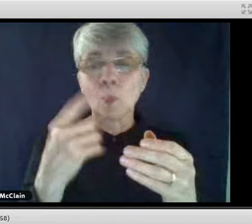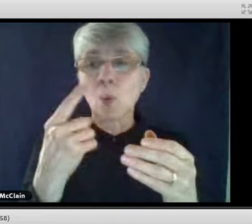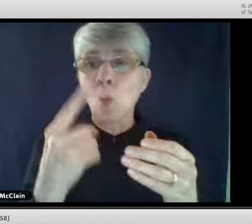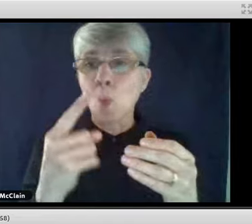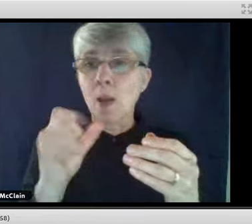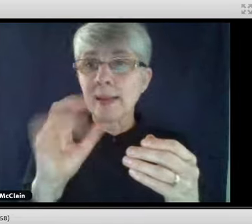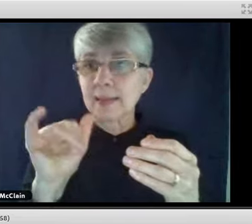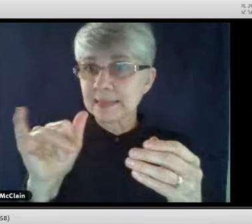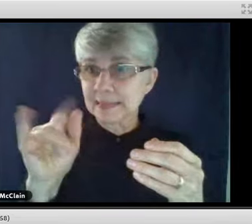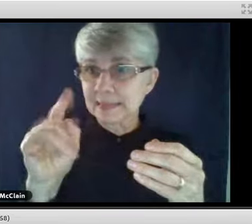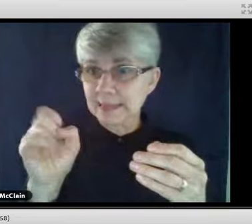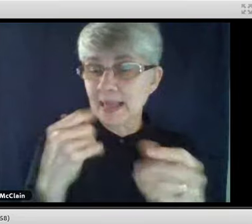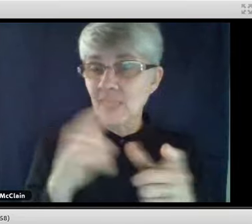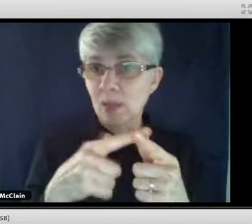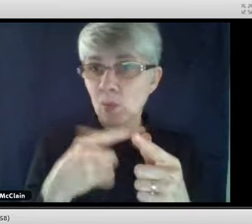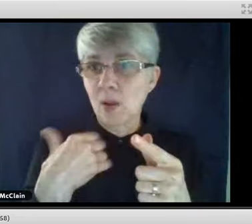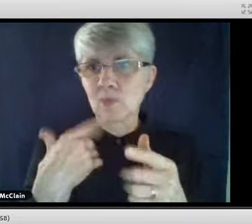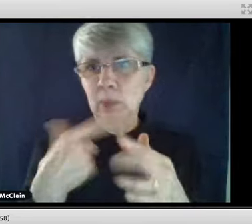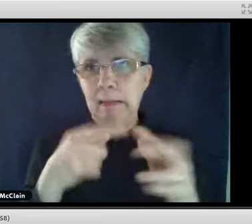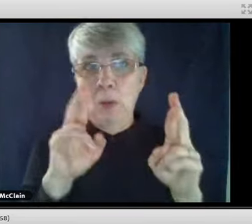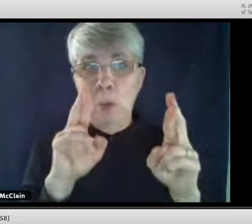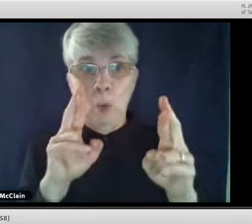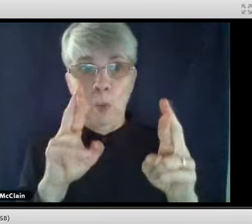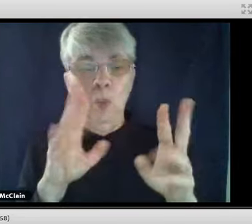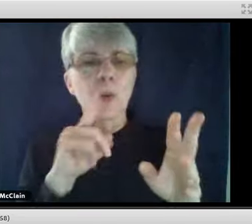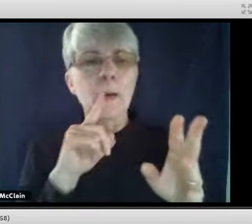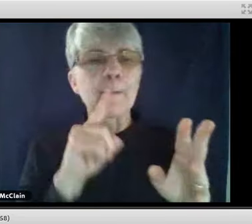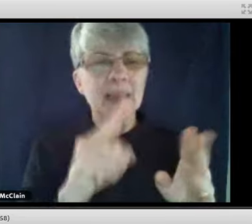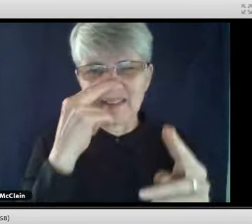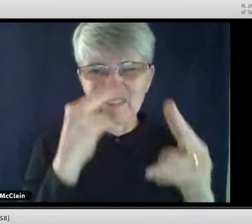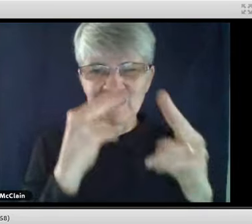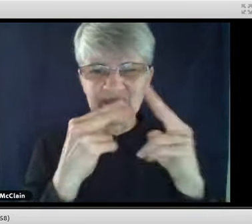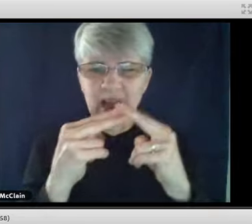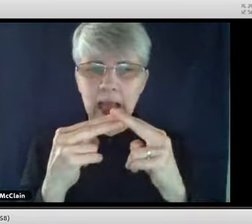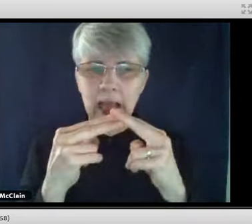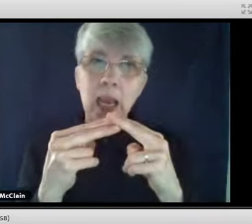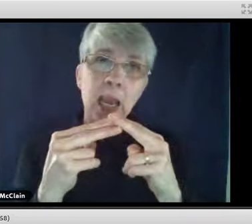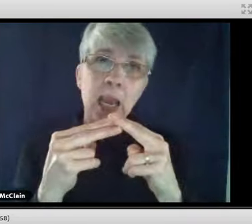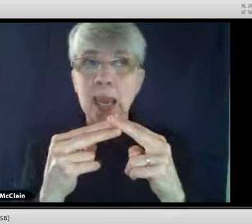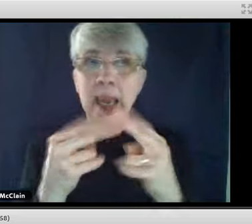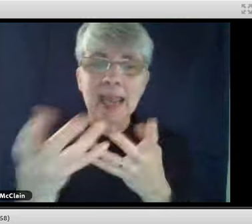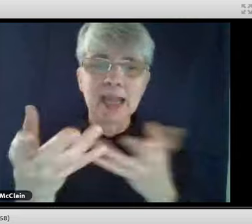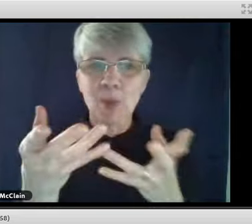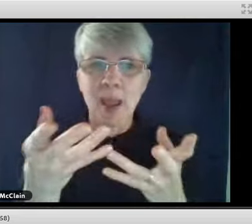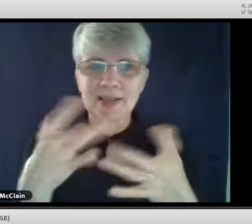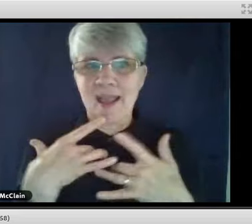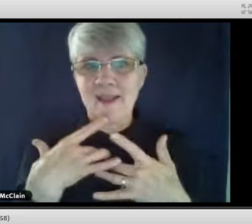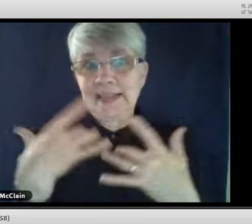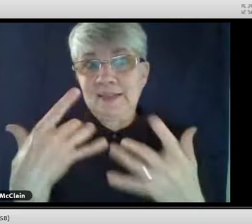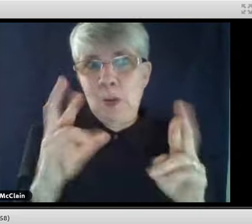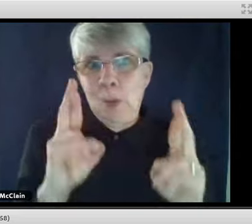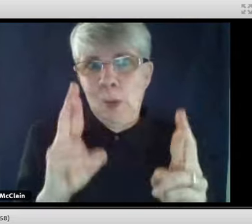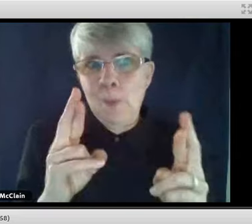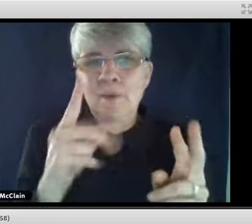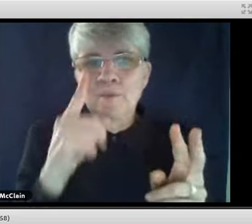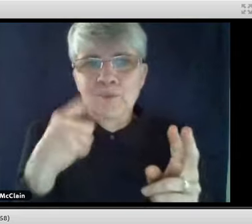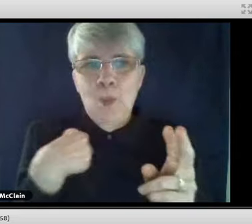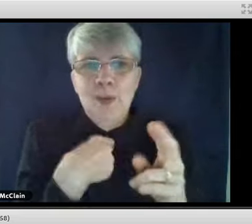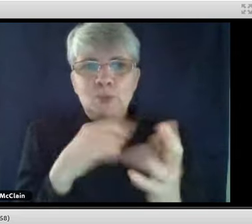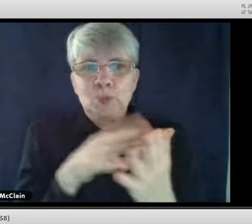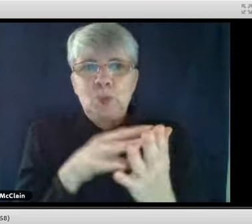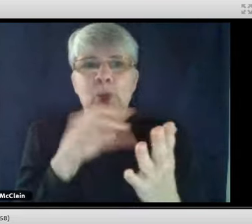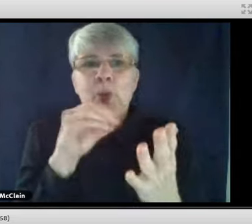and then we're going to have what I hope will be a fun and interactive activity for us to